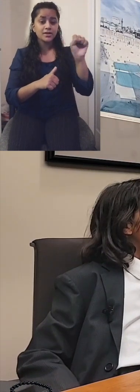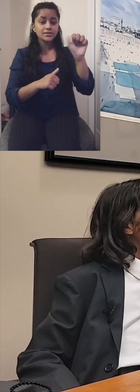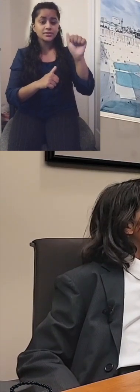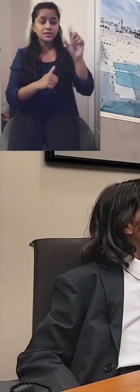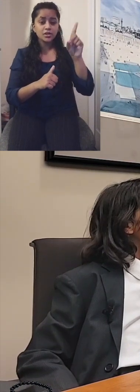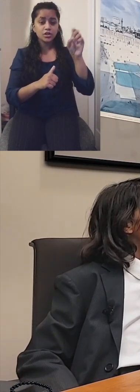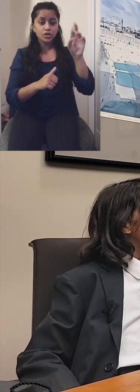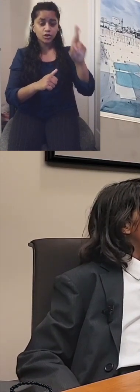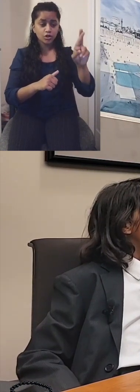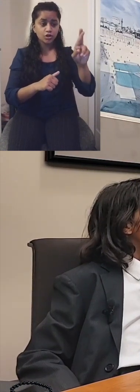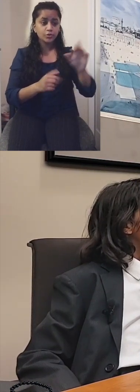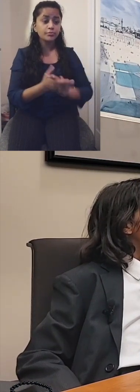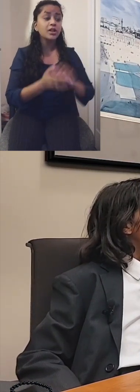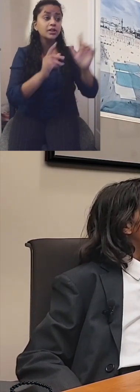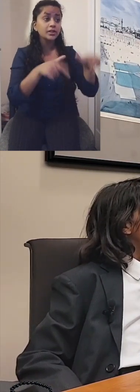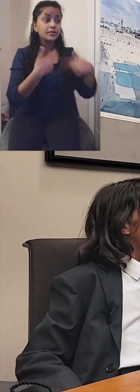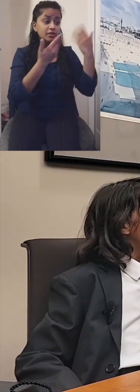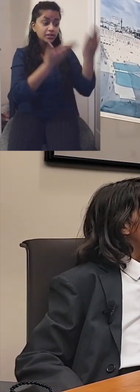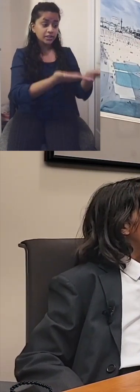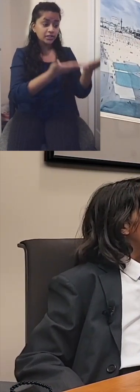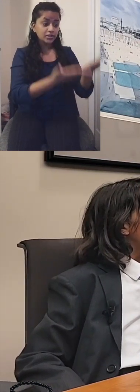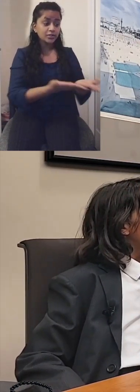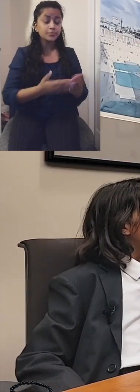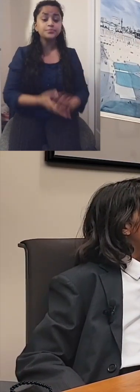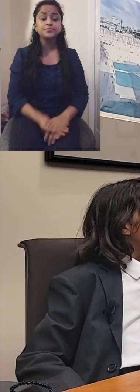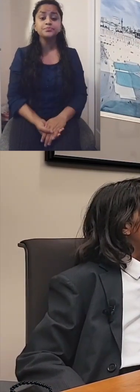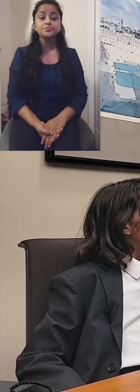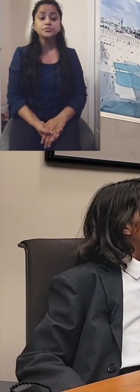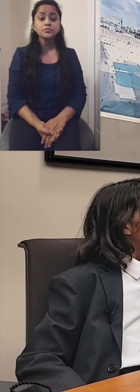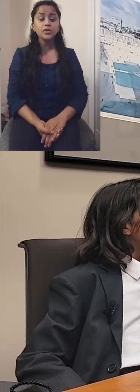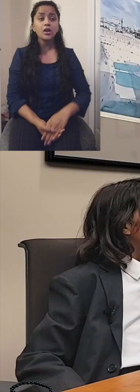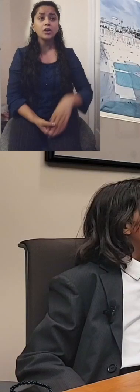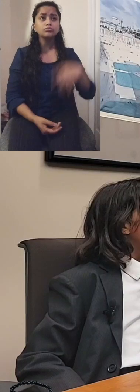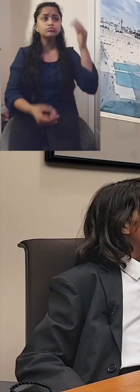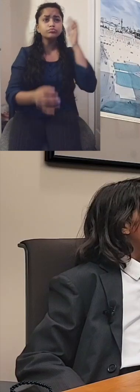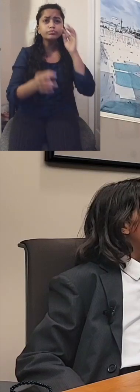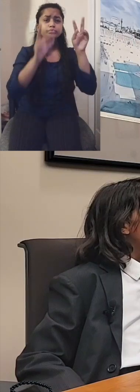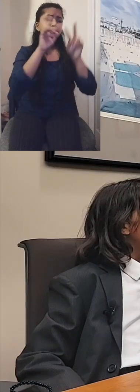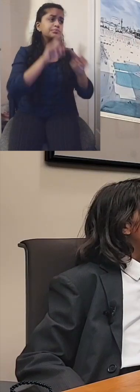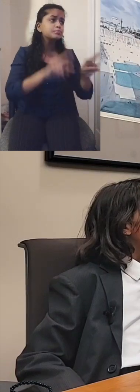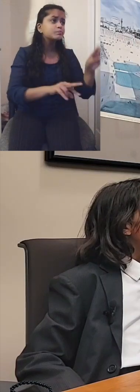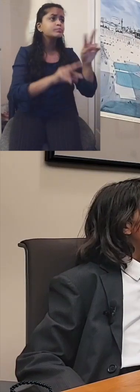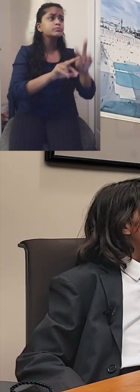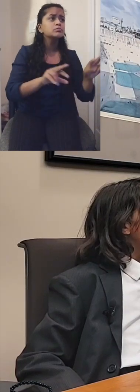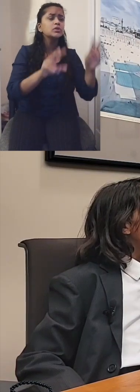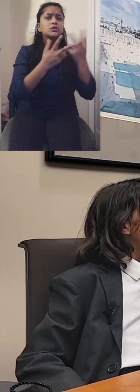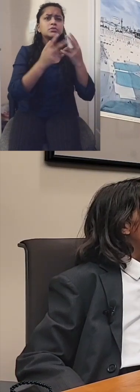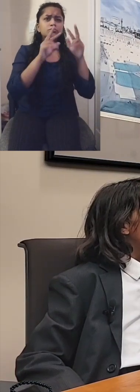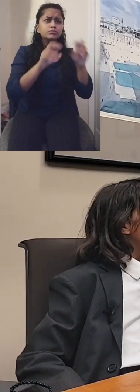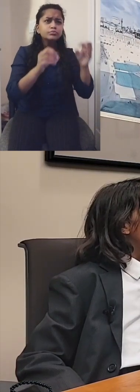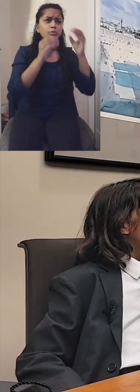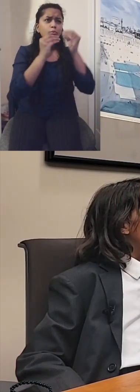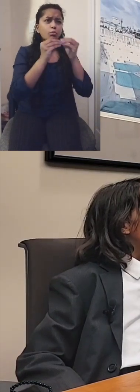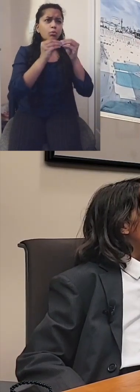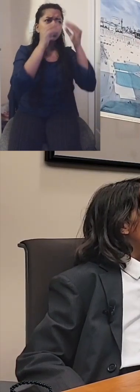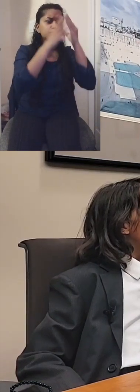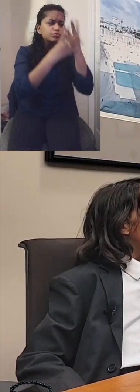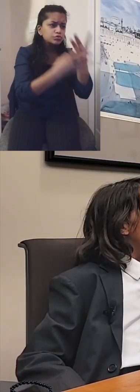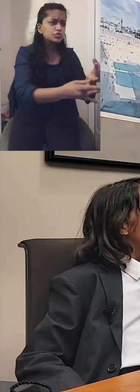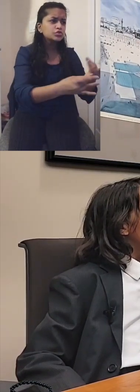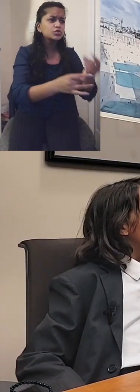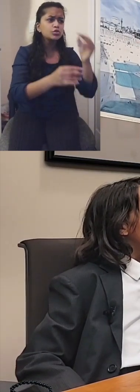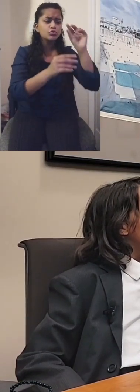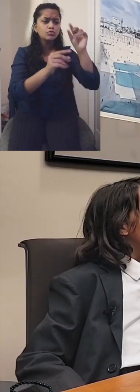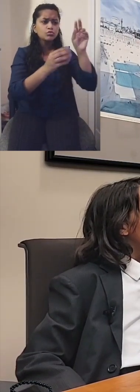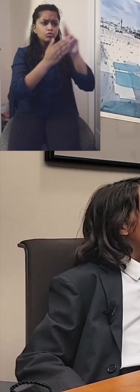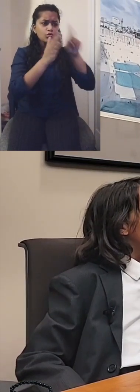Swiss capital and wondering what I was going to do next. And I started to get very interested in the kind of role that a governor has, which is in